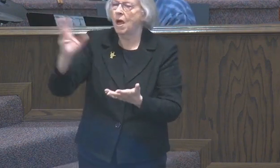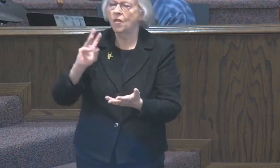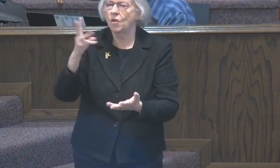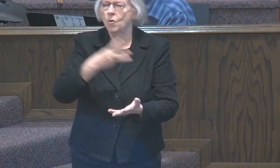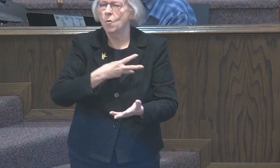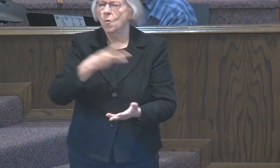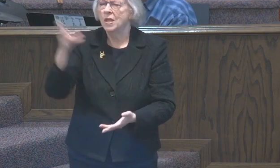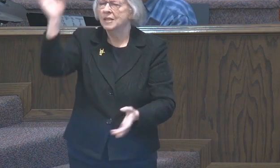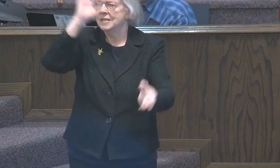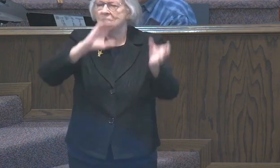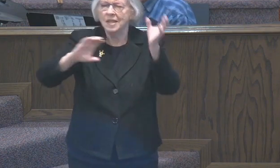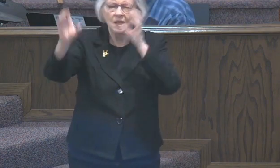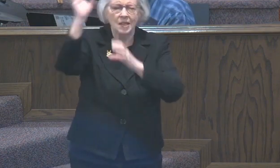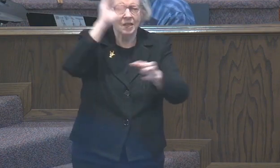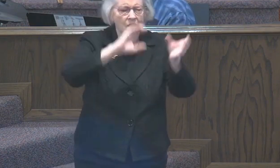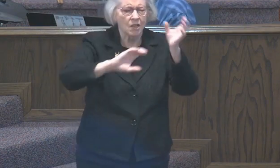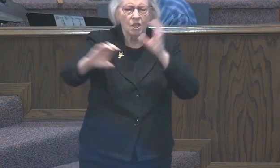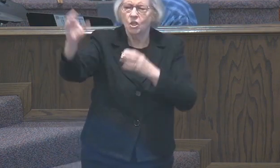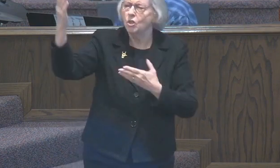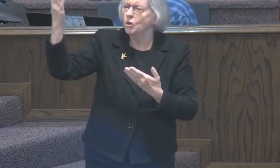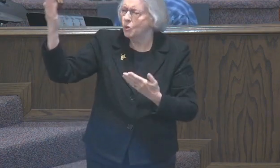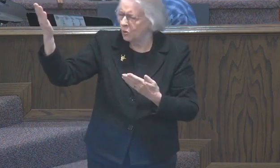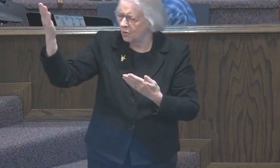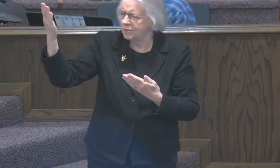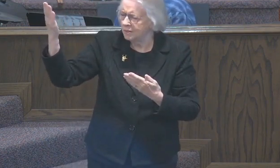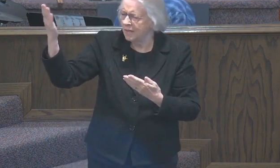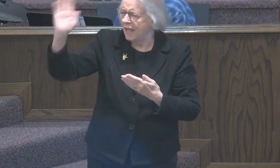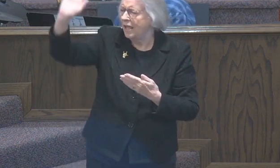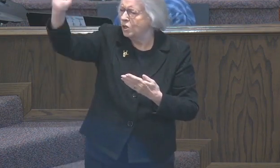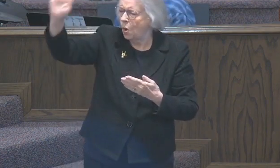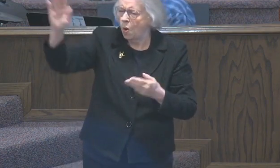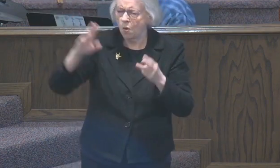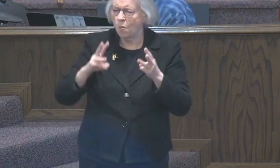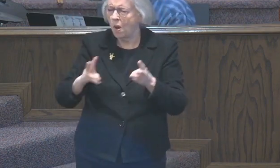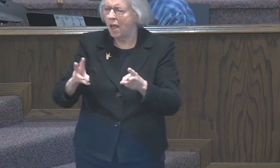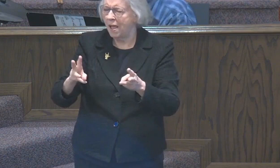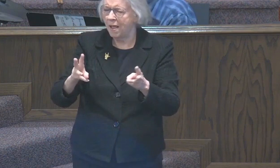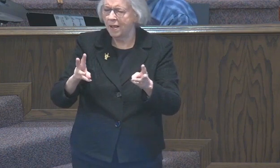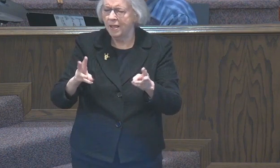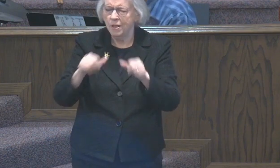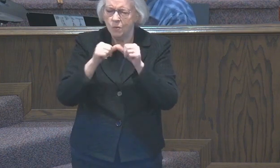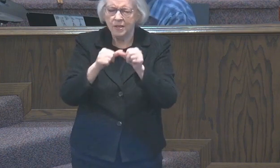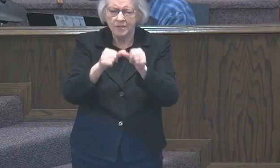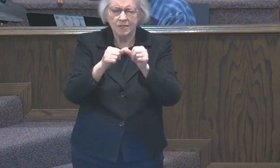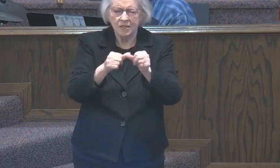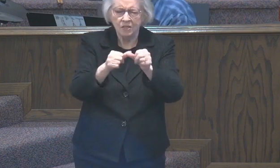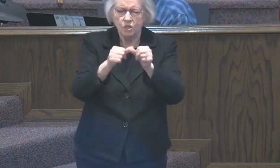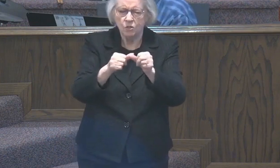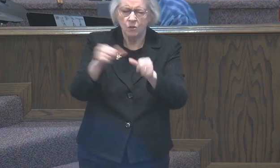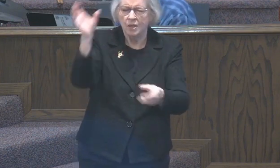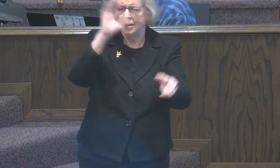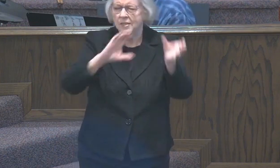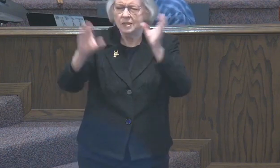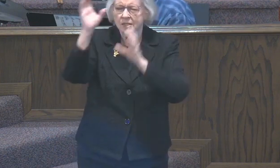and that we hear because we've asked, and we continue to seek, and we